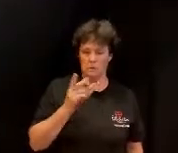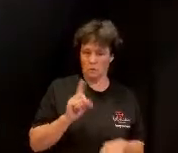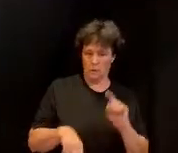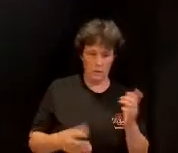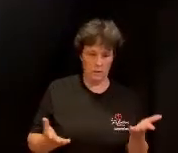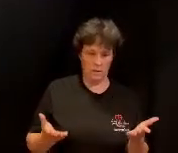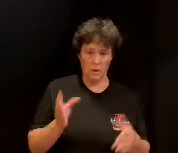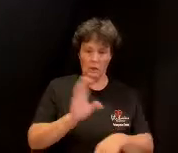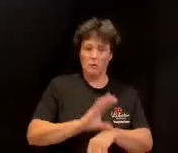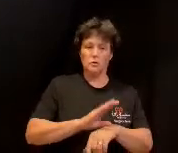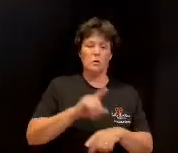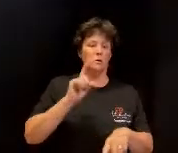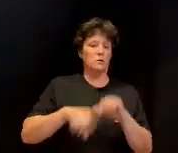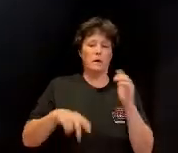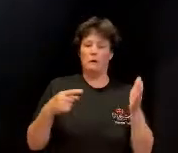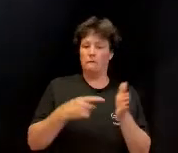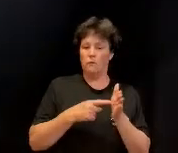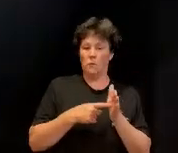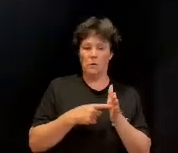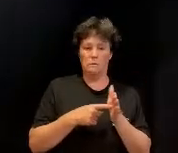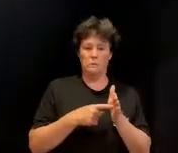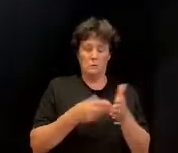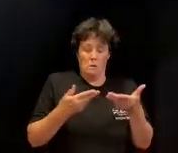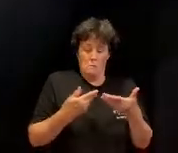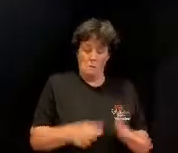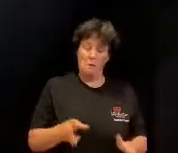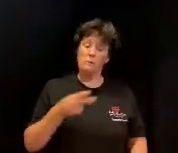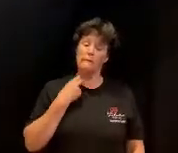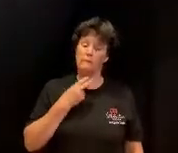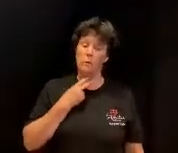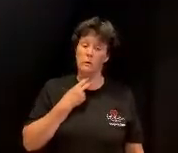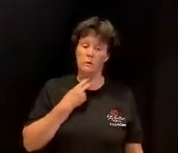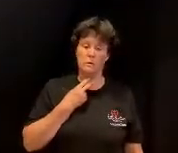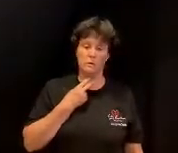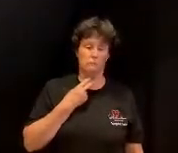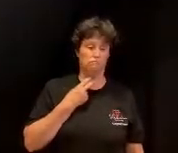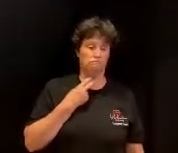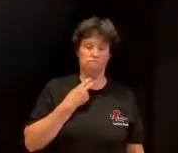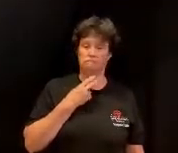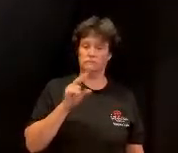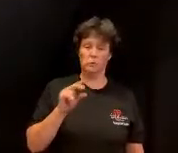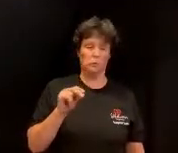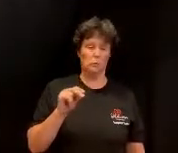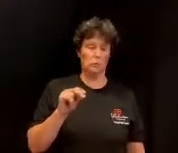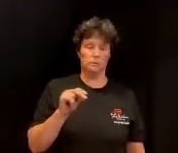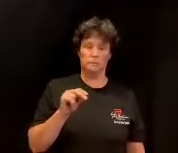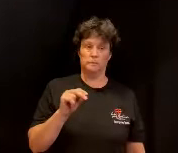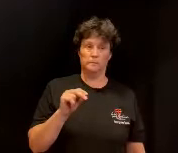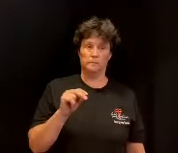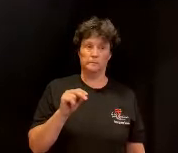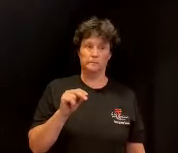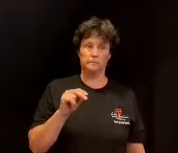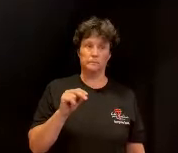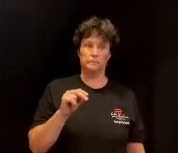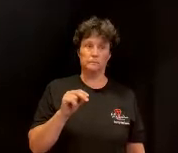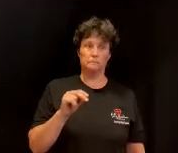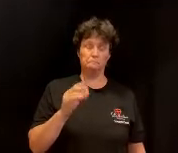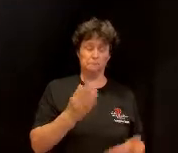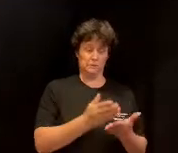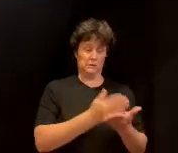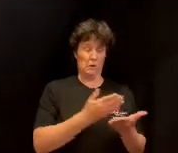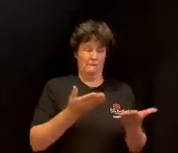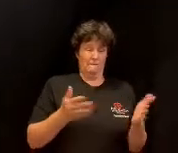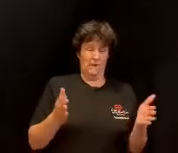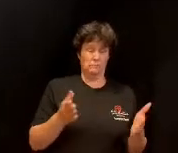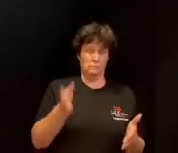The church can't afford to lose its voice. We talked about in this series already how we